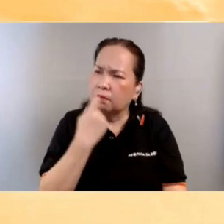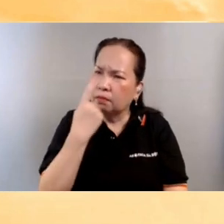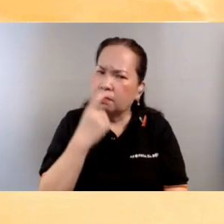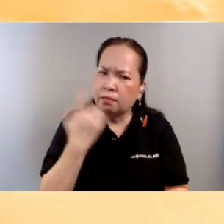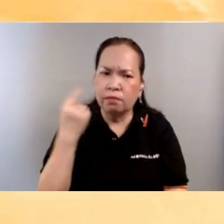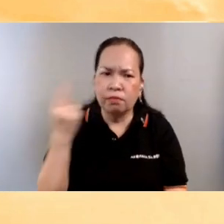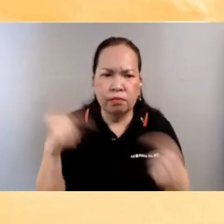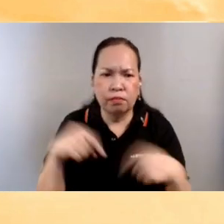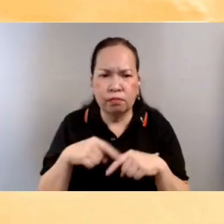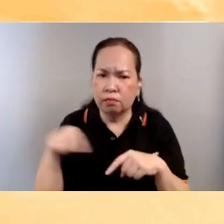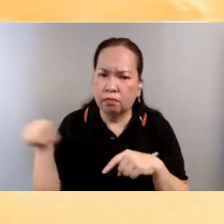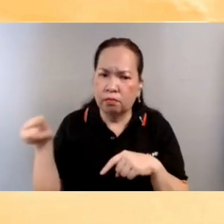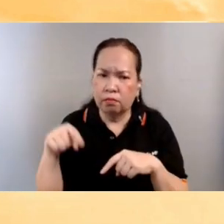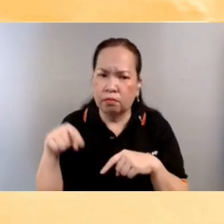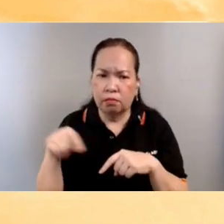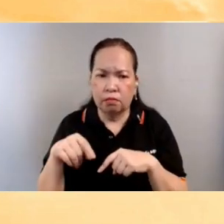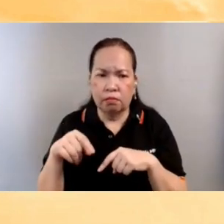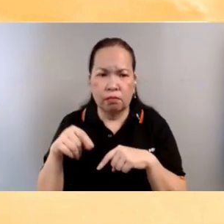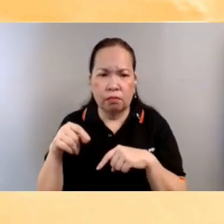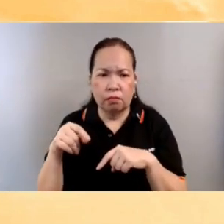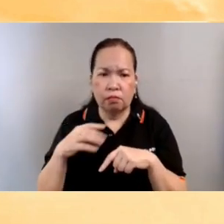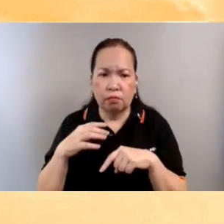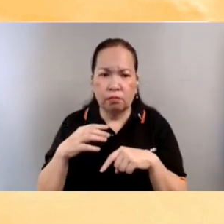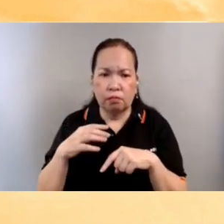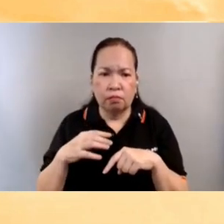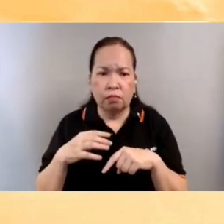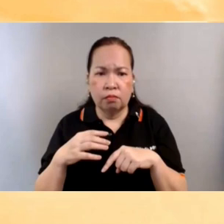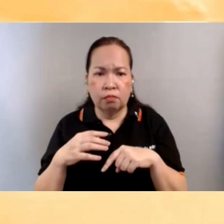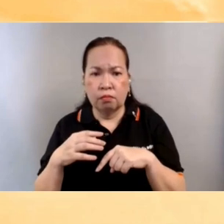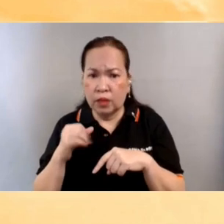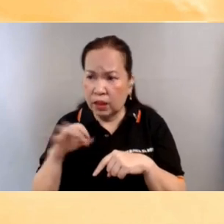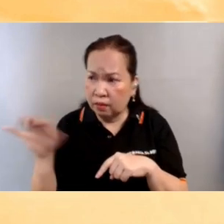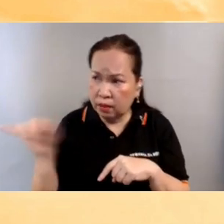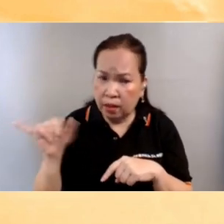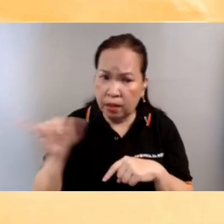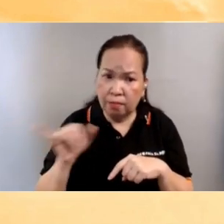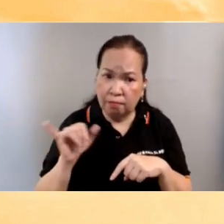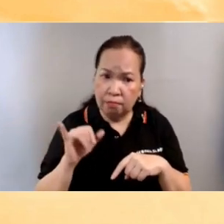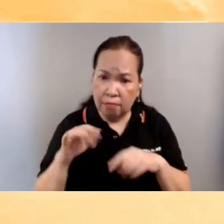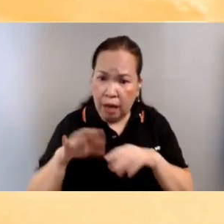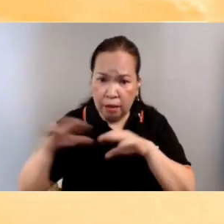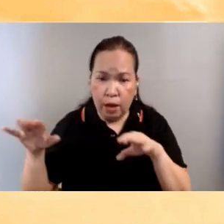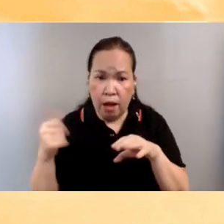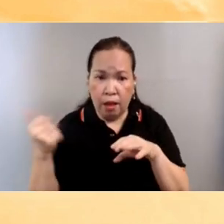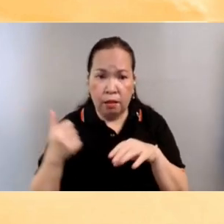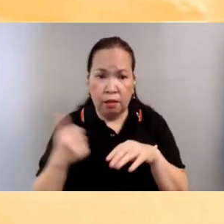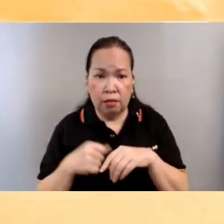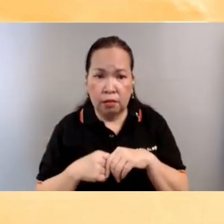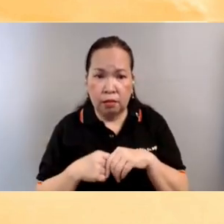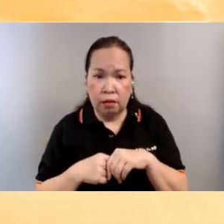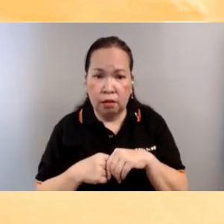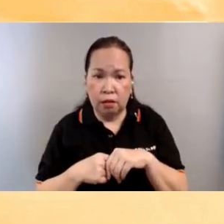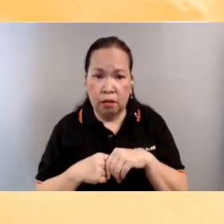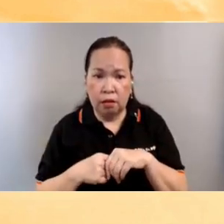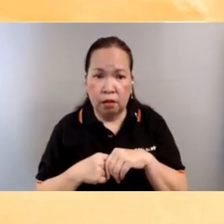the other children in my place were doing the same thing. Like, why are they not